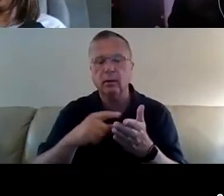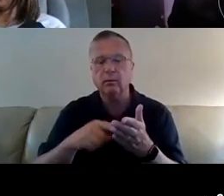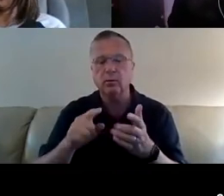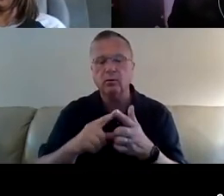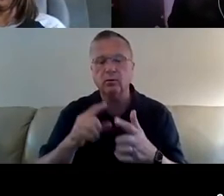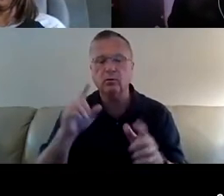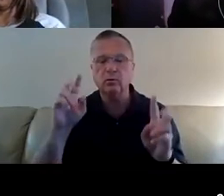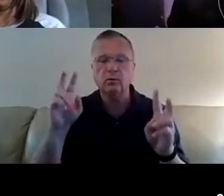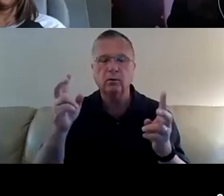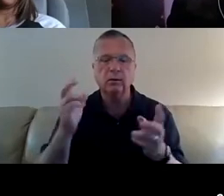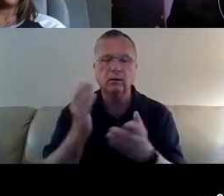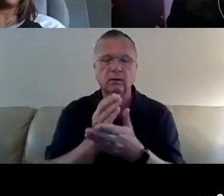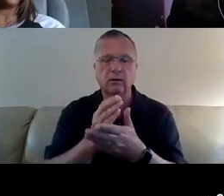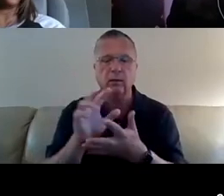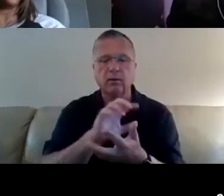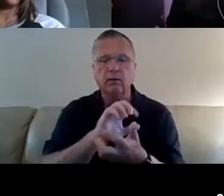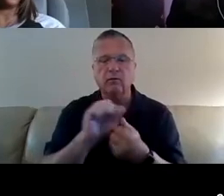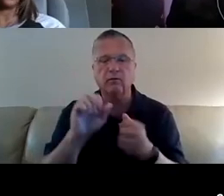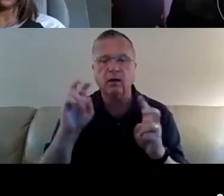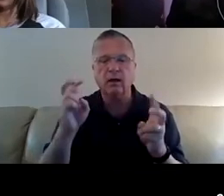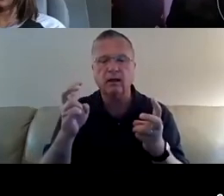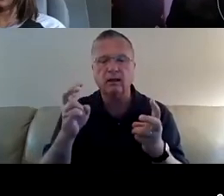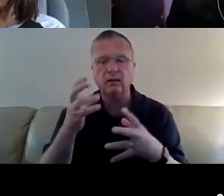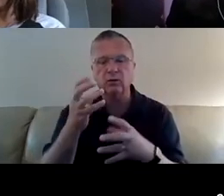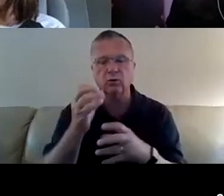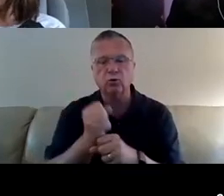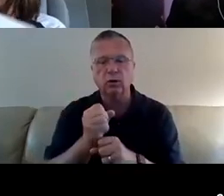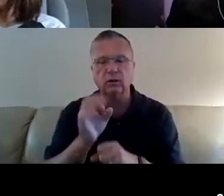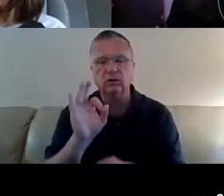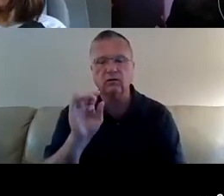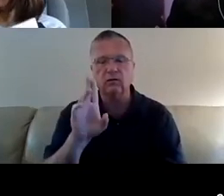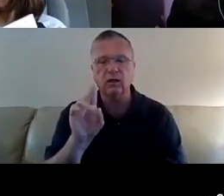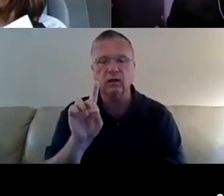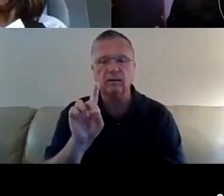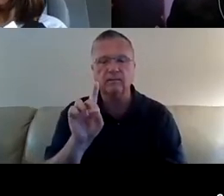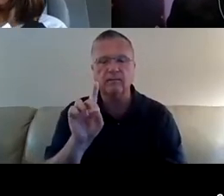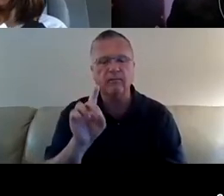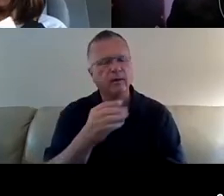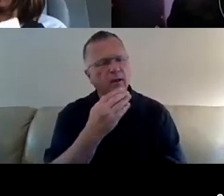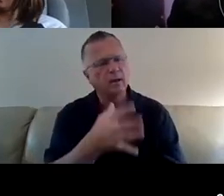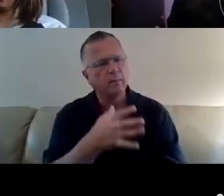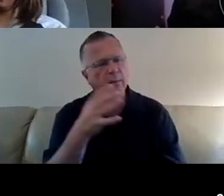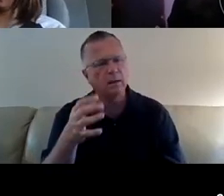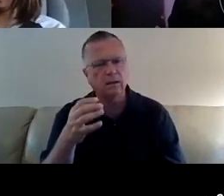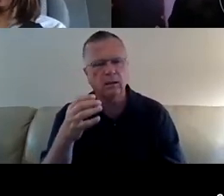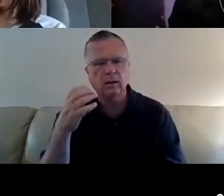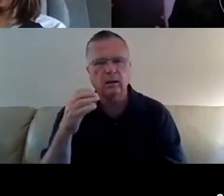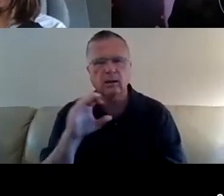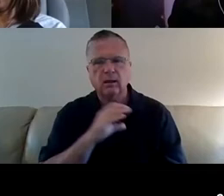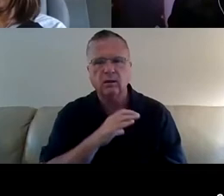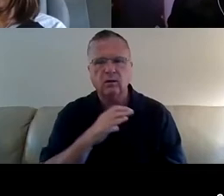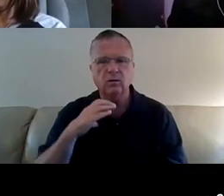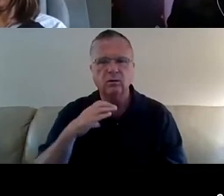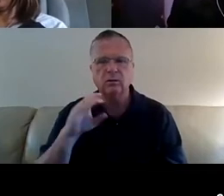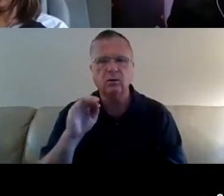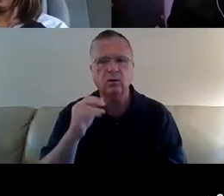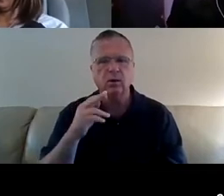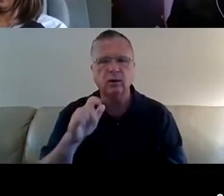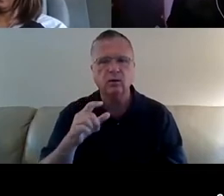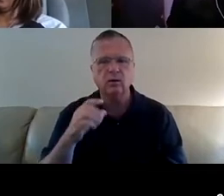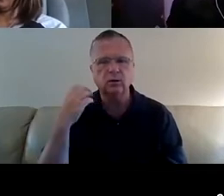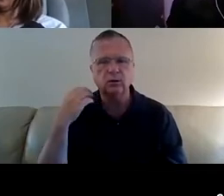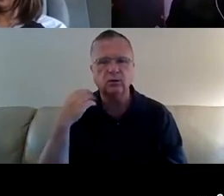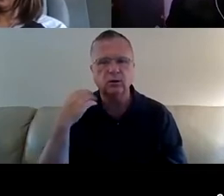Fund. Thank you very much. Councilman Coghill, Chair of Public Works. Thank you, Mr. Chair. Thank